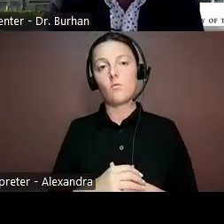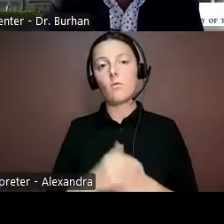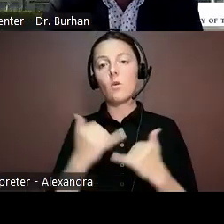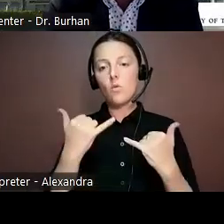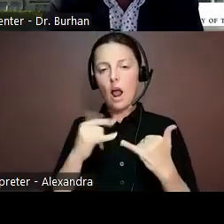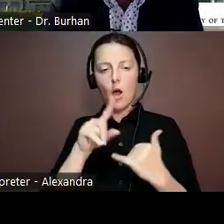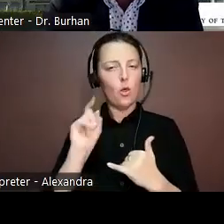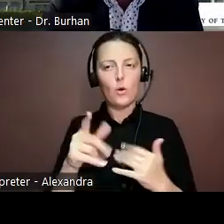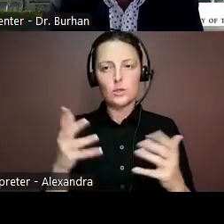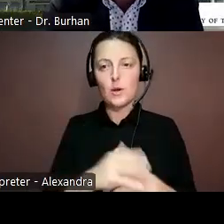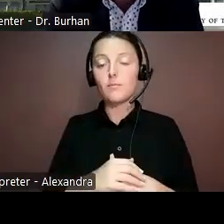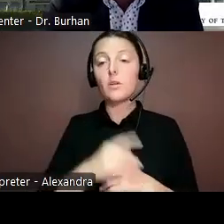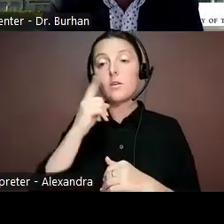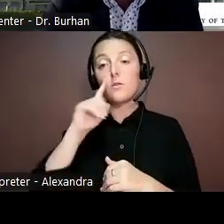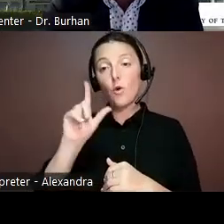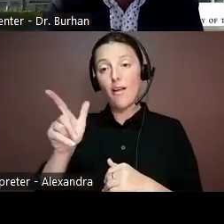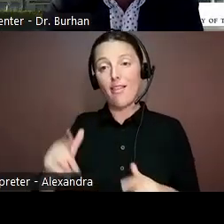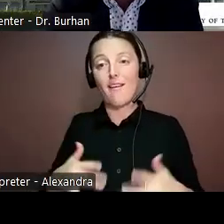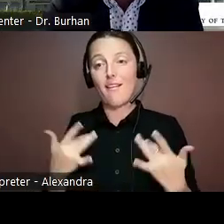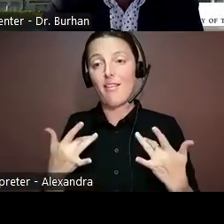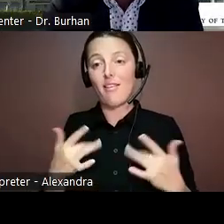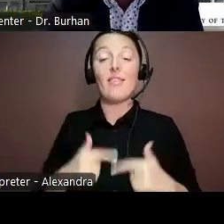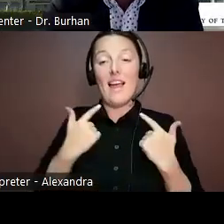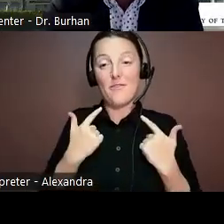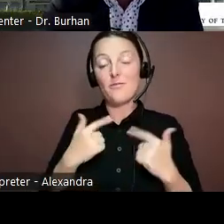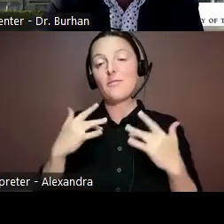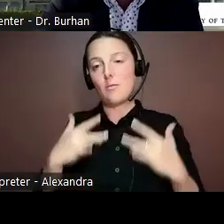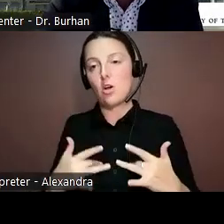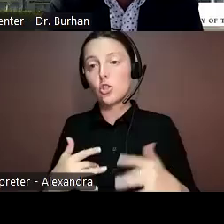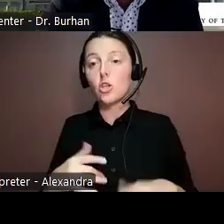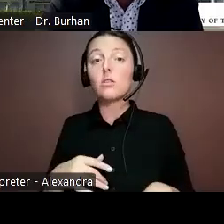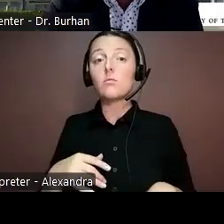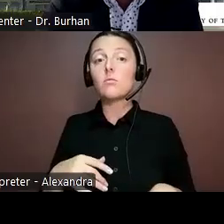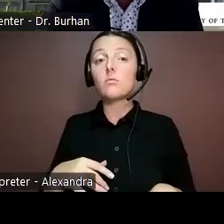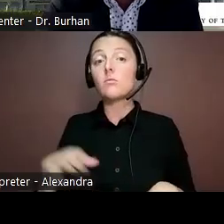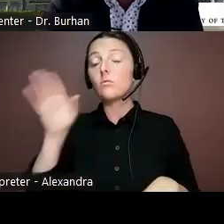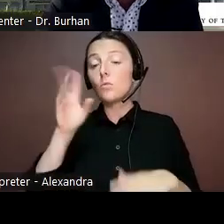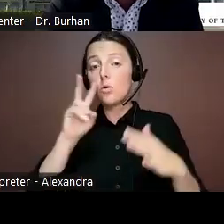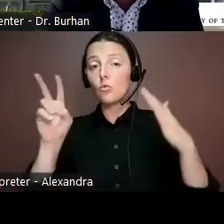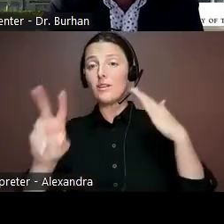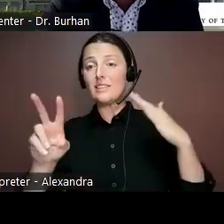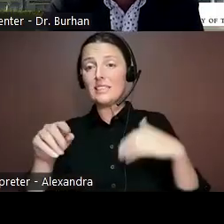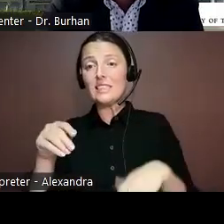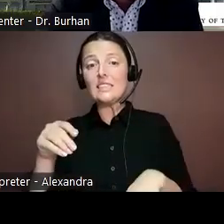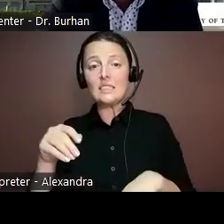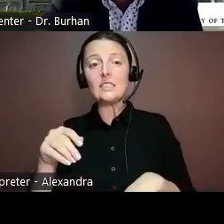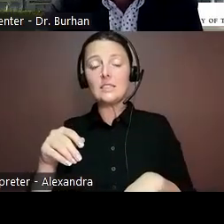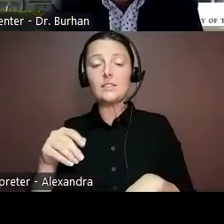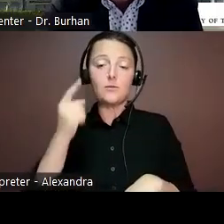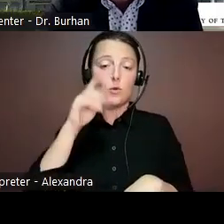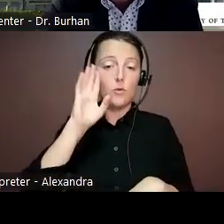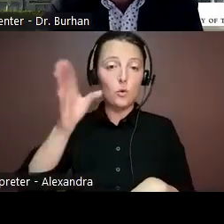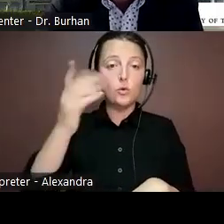depression predict the future development of Alzheimer's disease or vascular dementia?